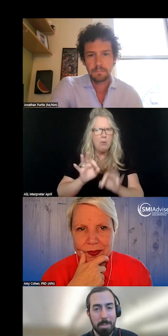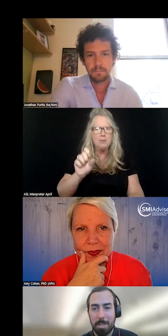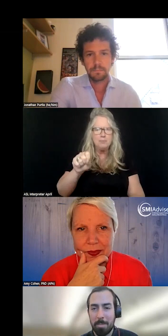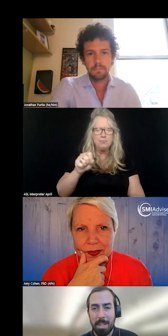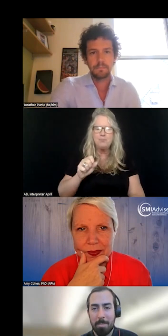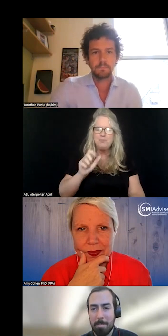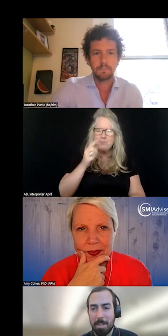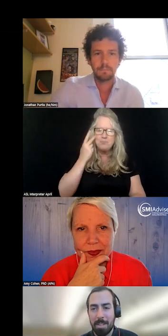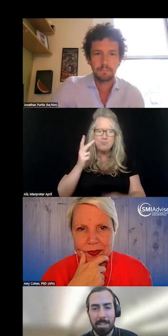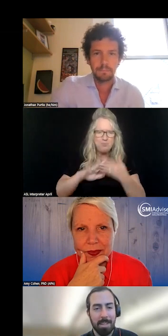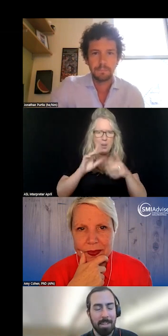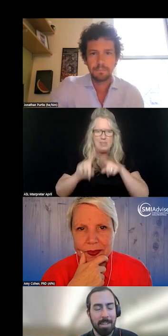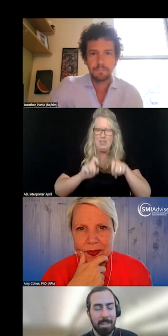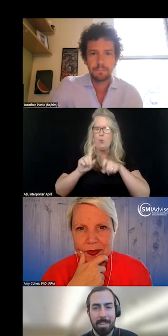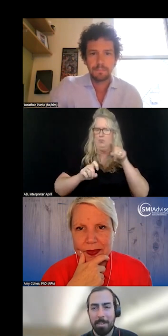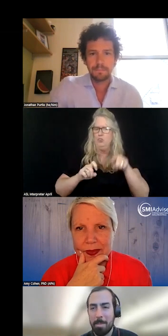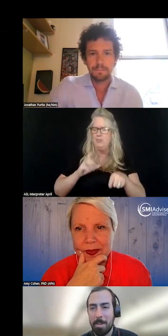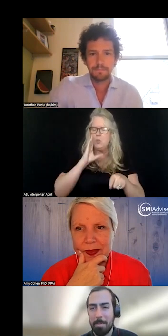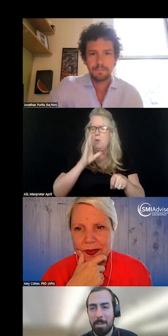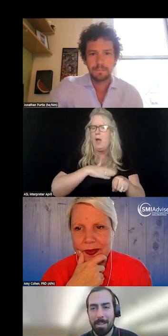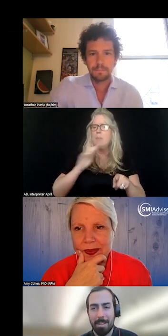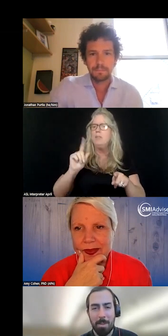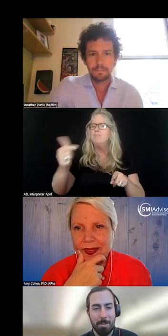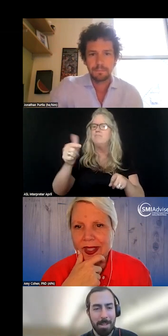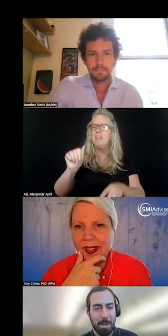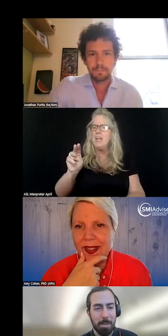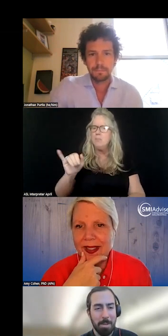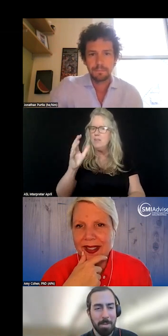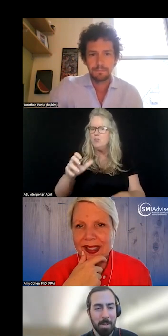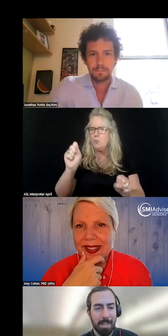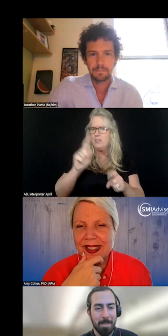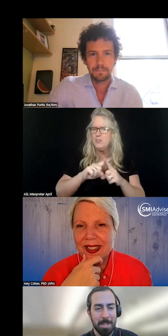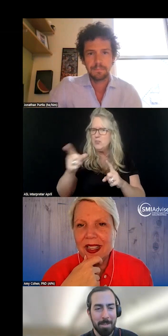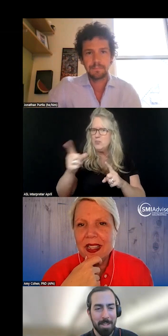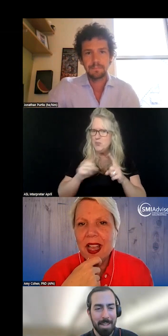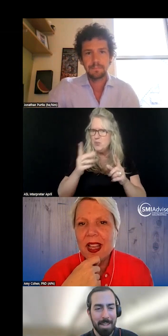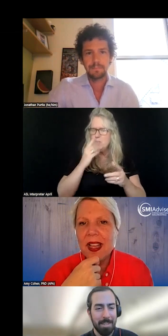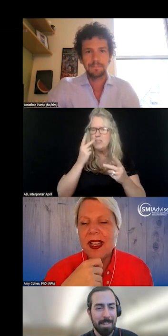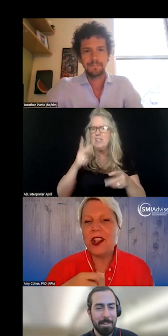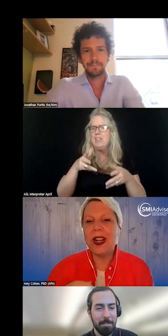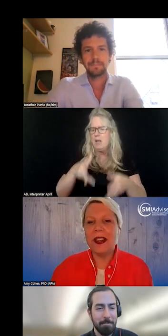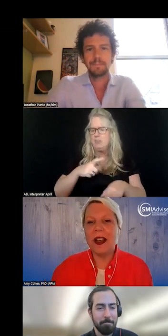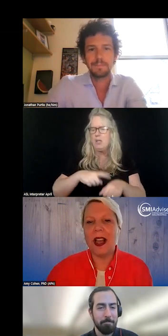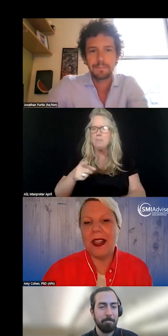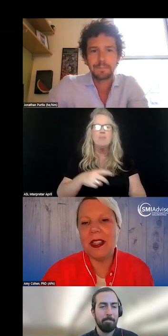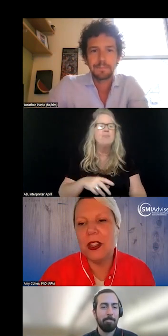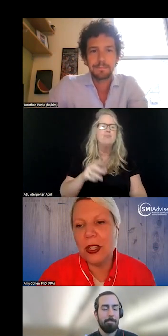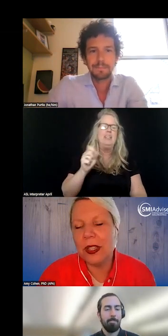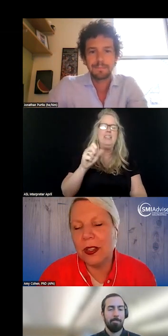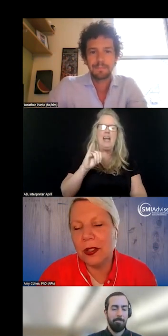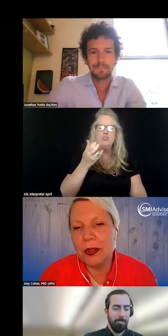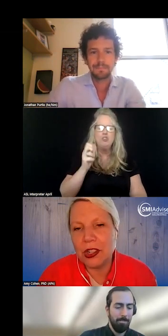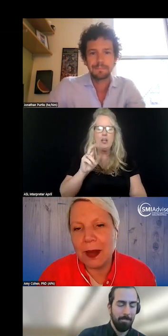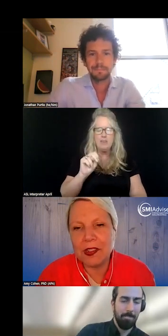couple questions coming in. I'm happy to hand it to you, Amy, if you want to moderate a couple of those, depending how much time we have. Yeah, and Jonathan, I think